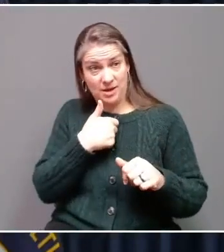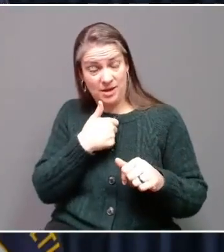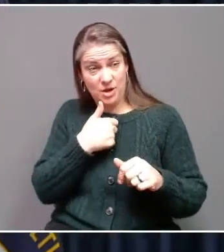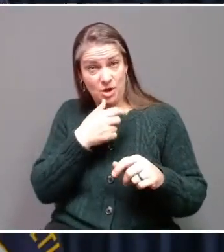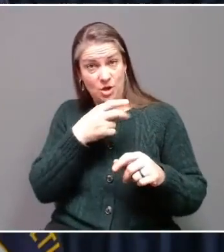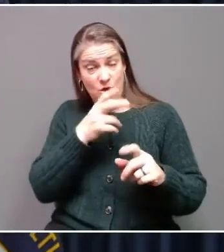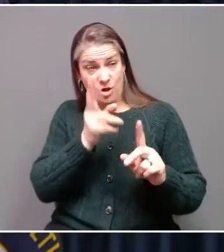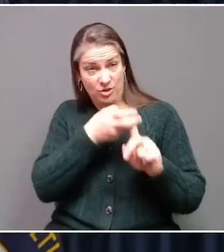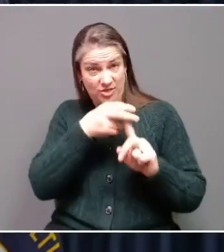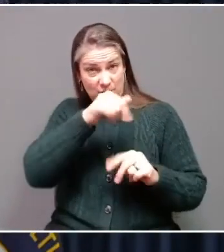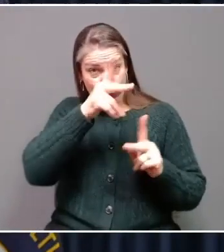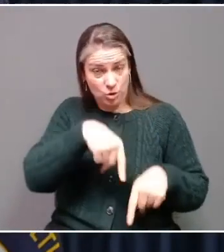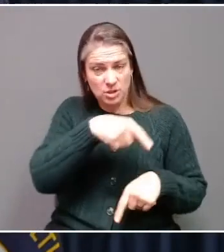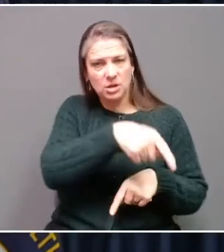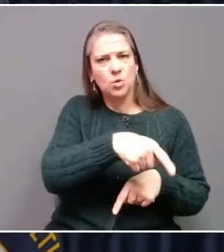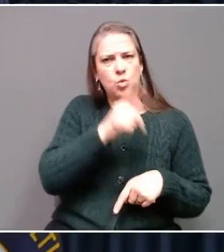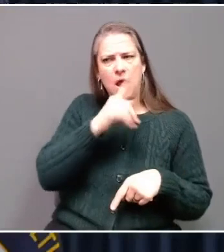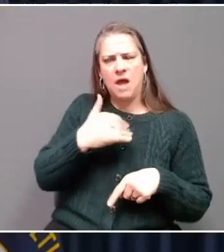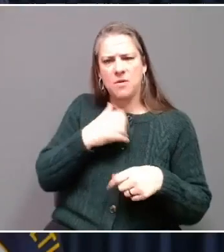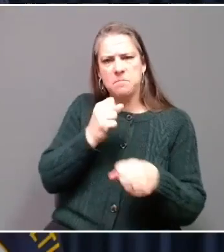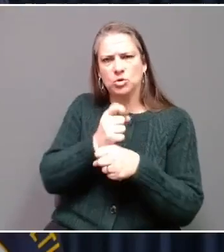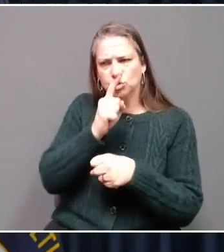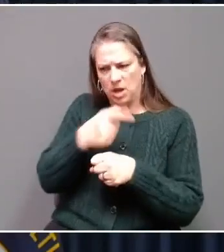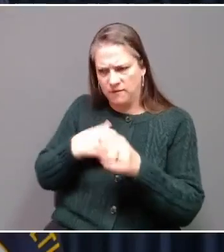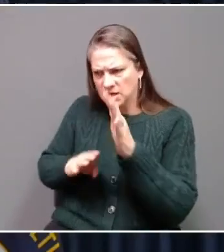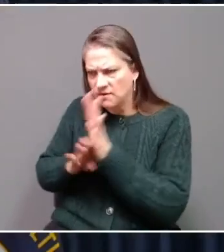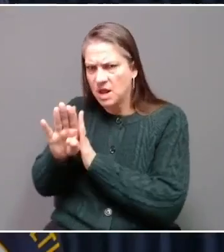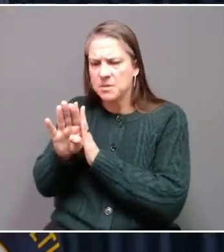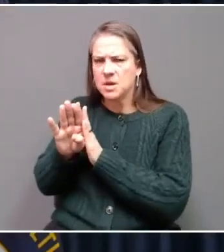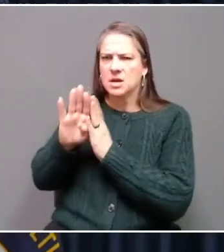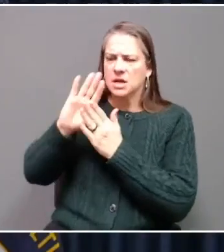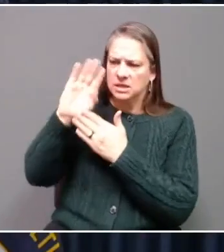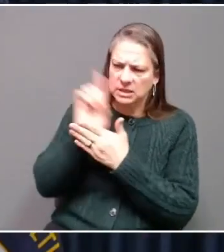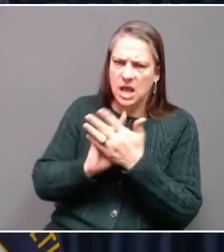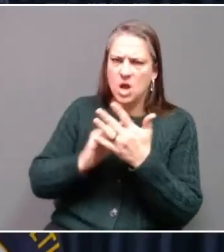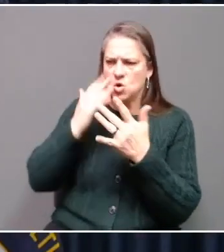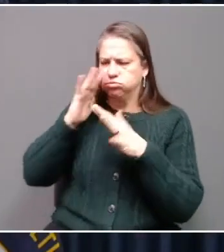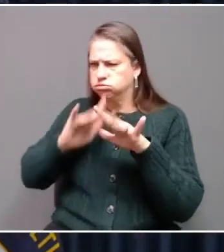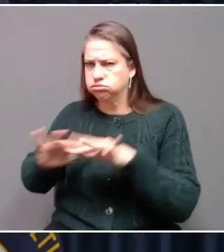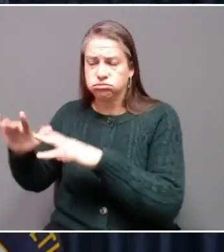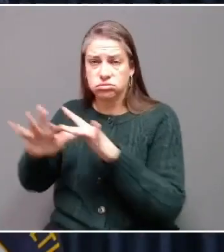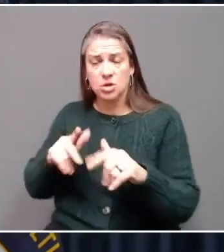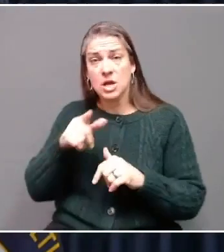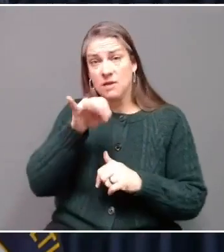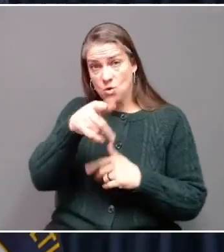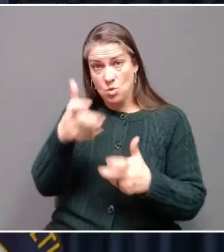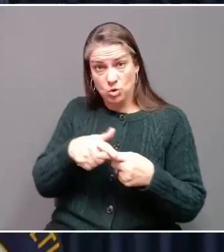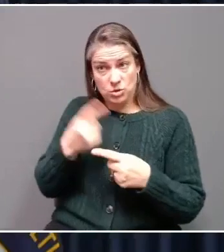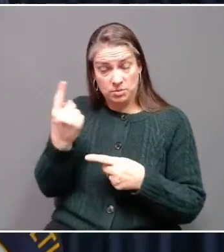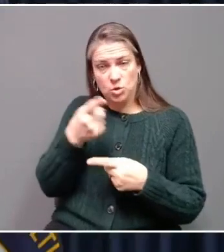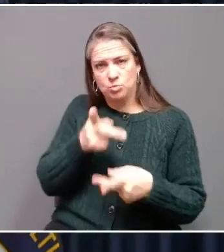planning through complete site development for all locations. Proposals from interested parties are due by 3:30 p.m. Eastern Time